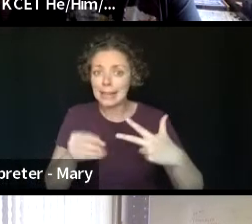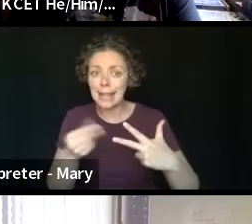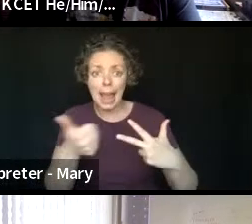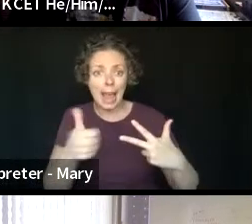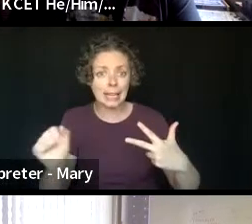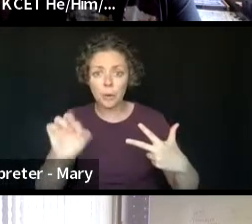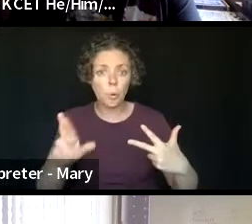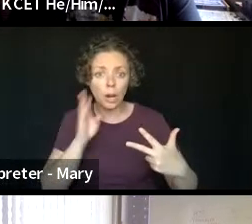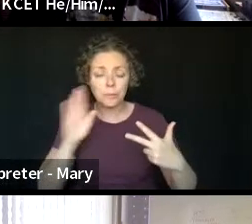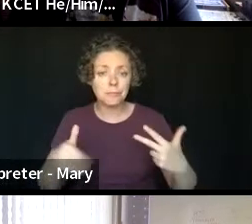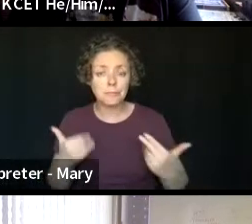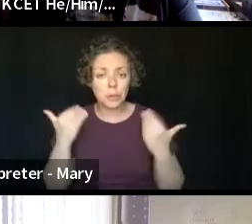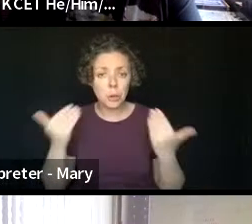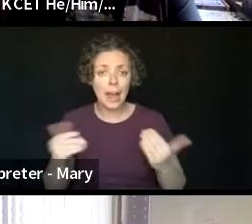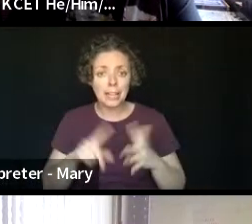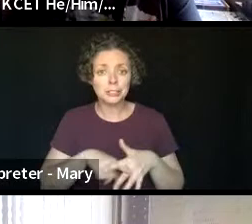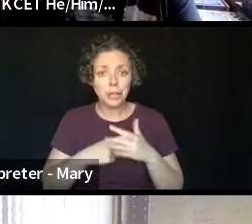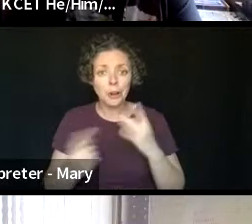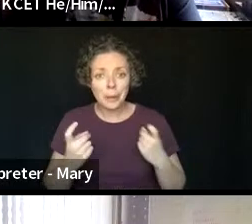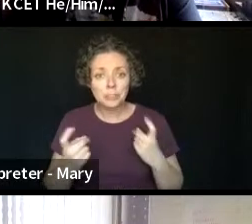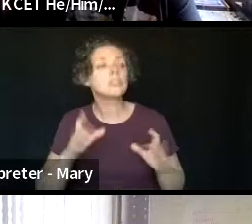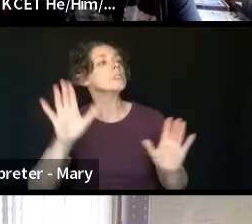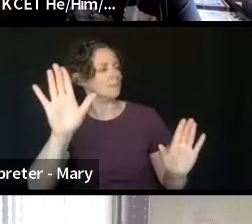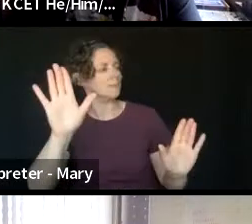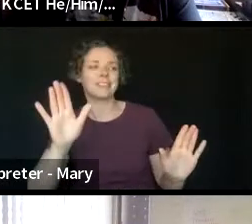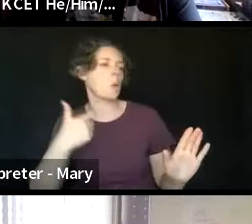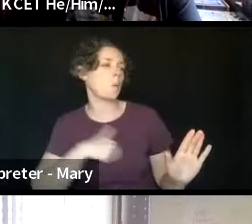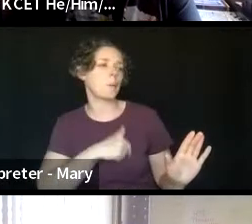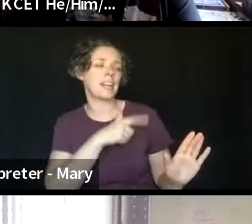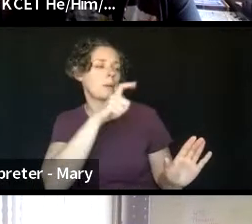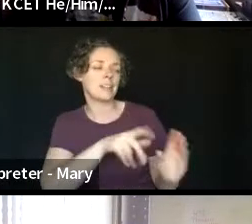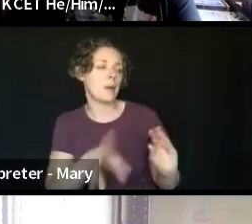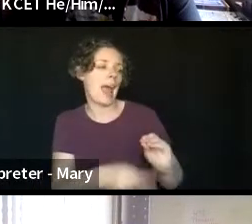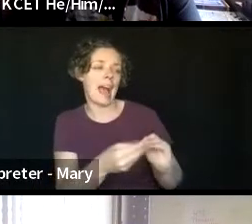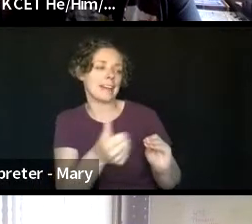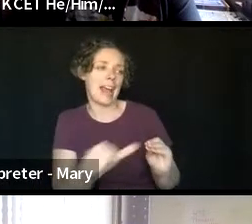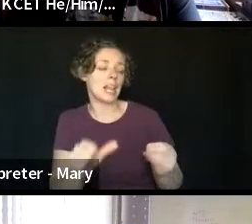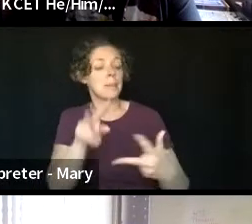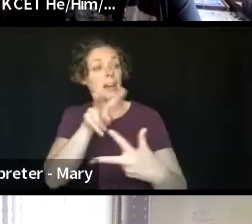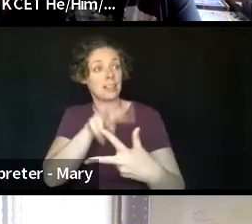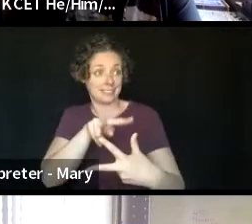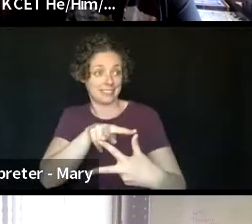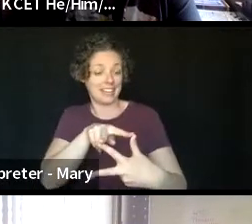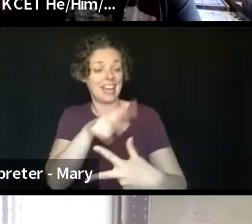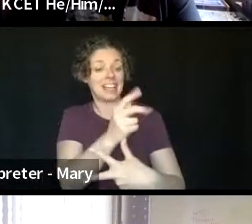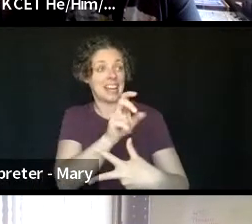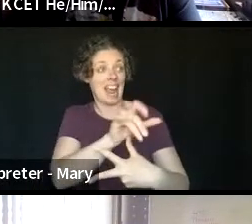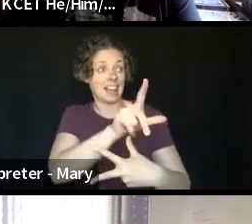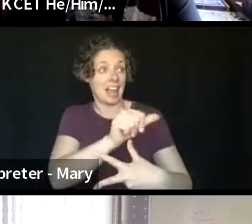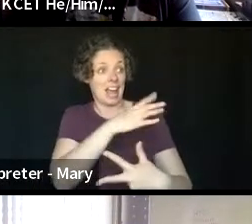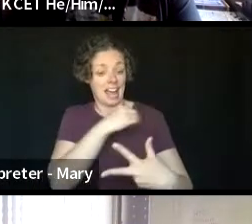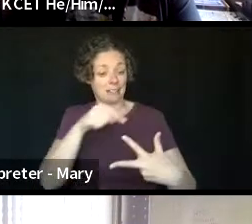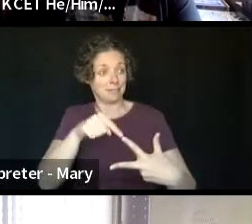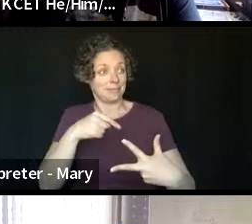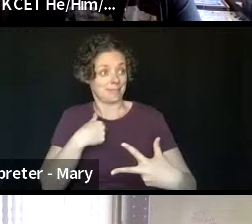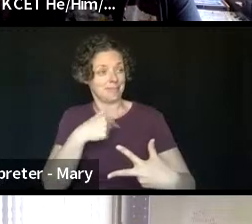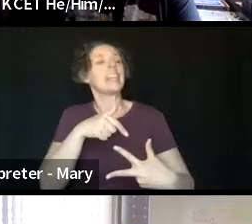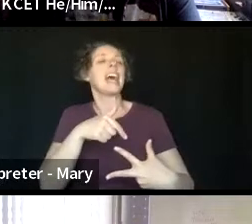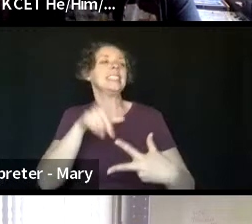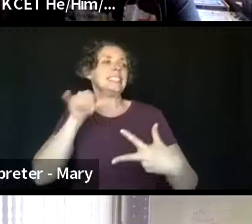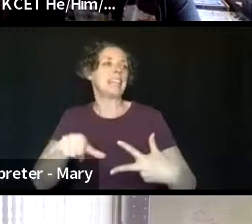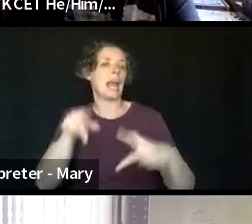questions. We don't need to add anything, but Kayla and I are actually on the same screen. We share an office, so we didn't